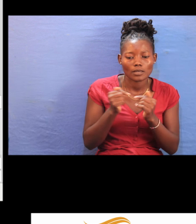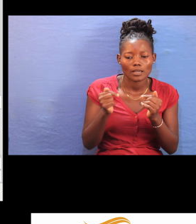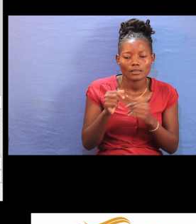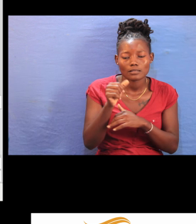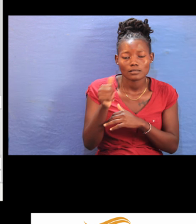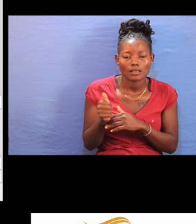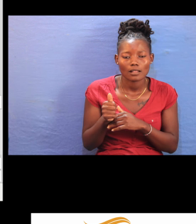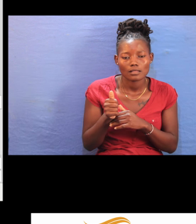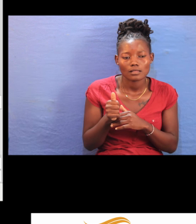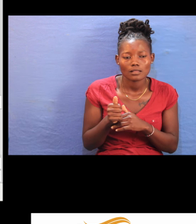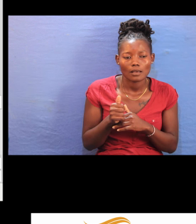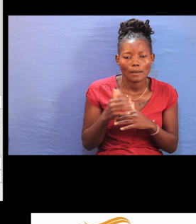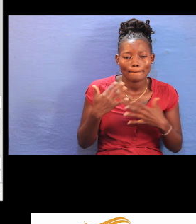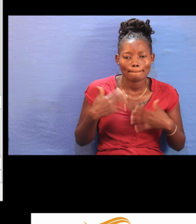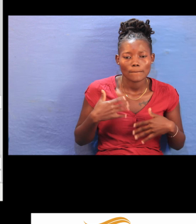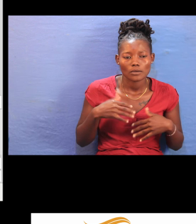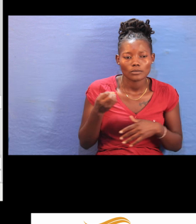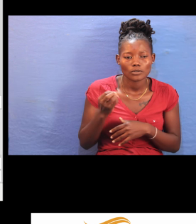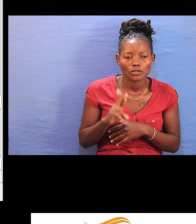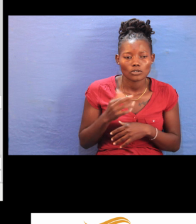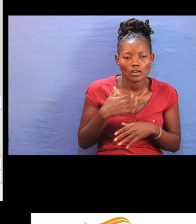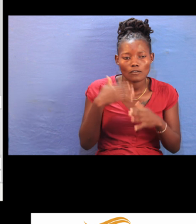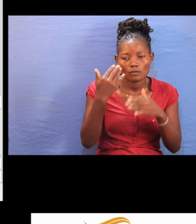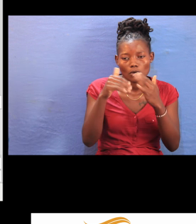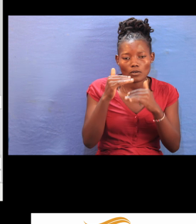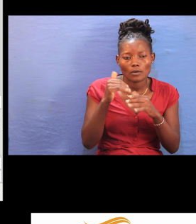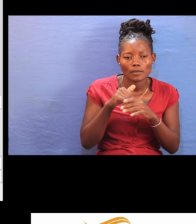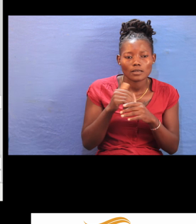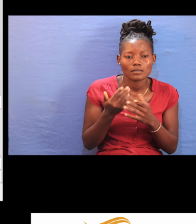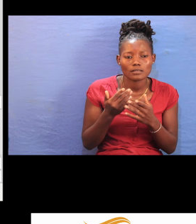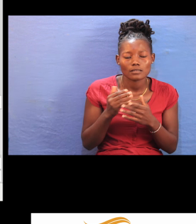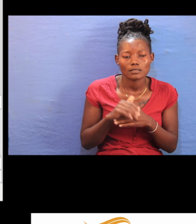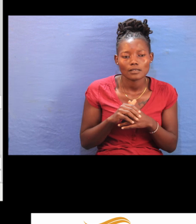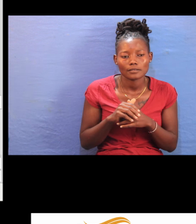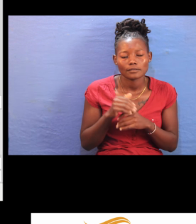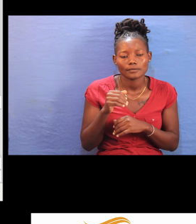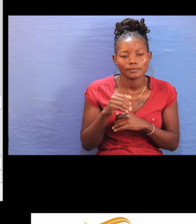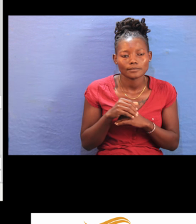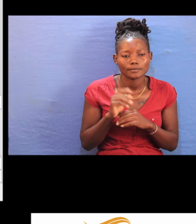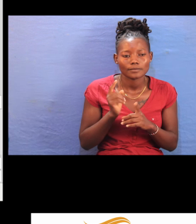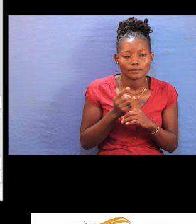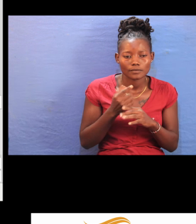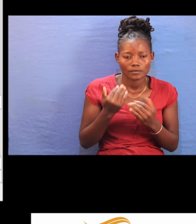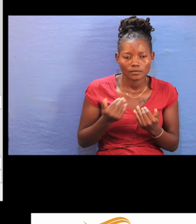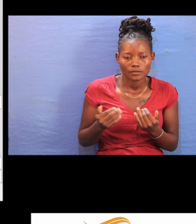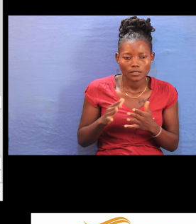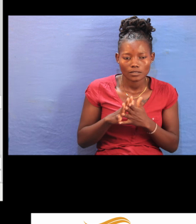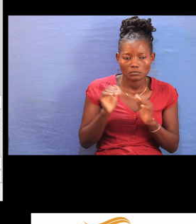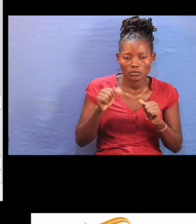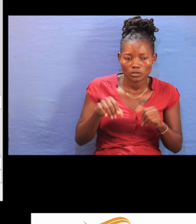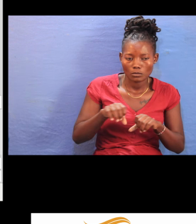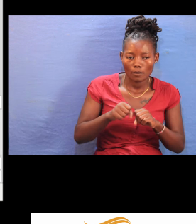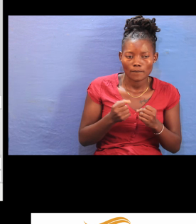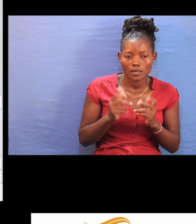might our performance and process goals might be right on. We might, break our personal record